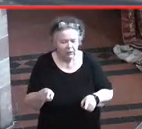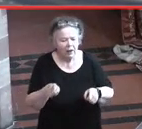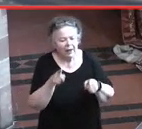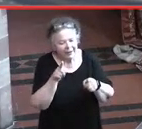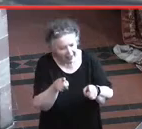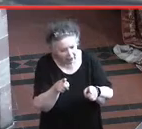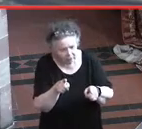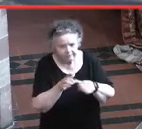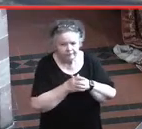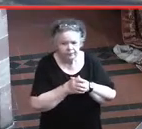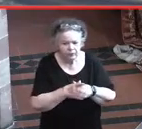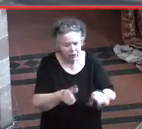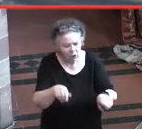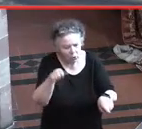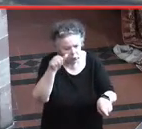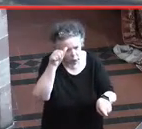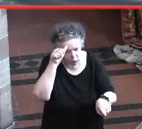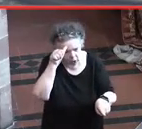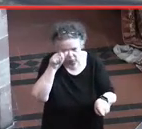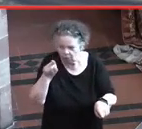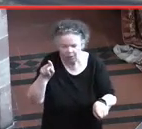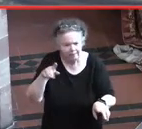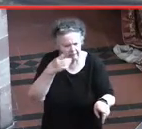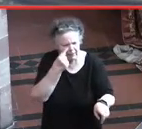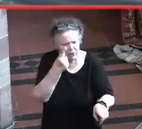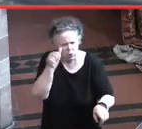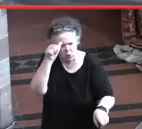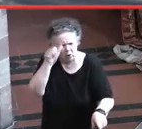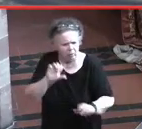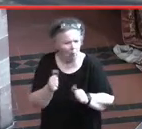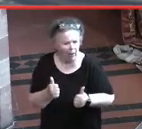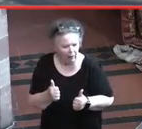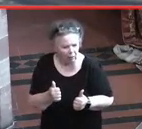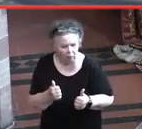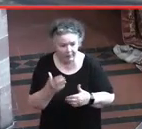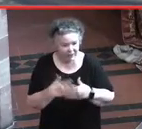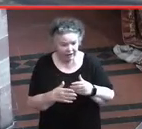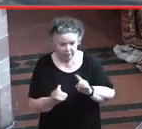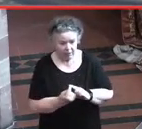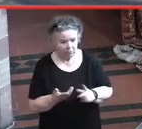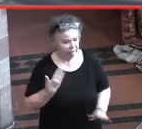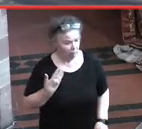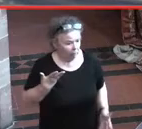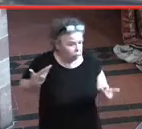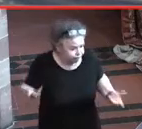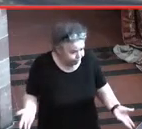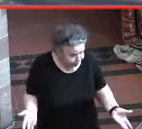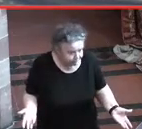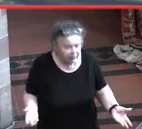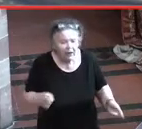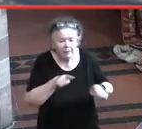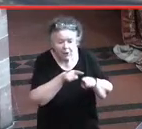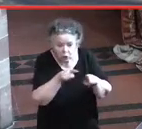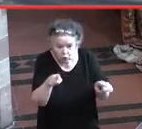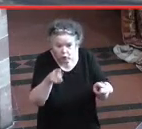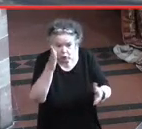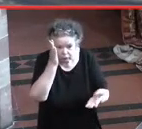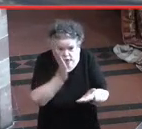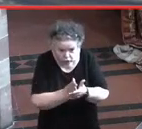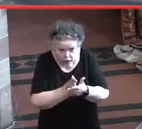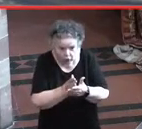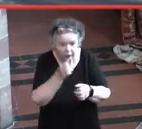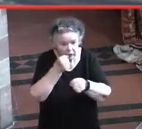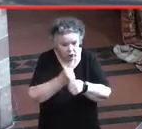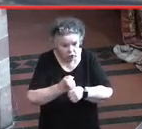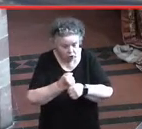Now, you may know these ordinands really well, or you may not have met them before. You can be sure that the church